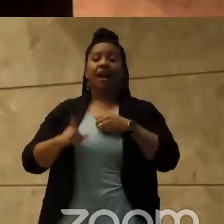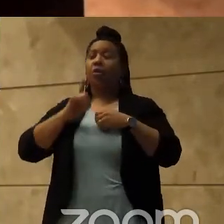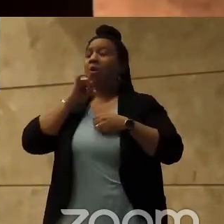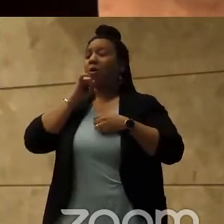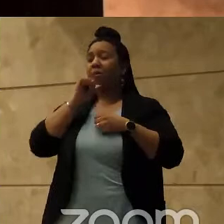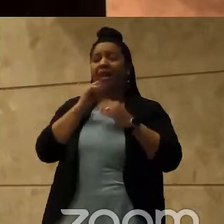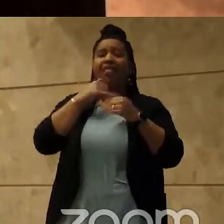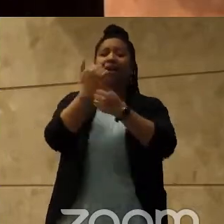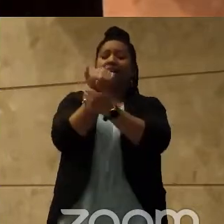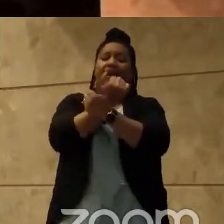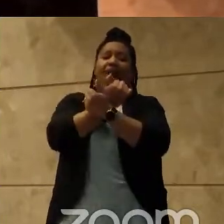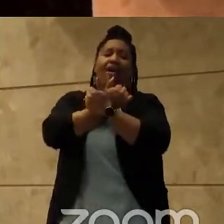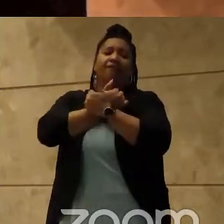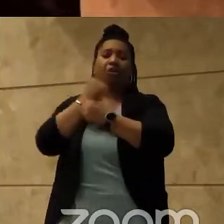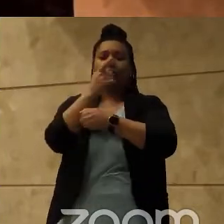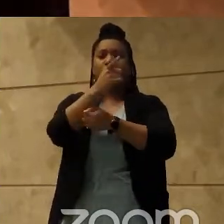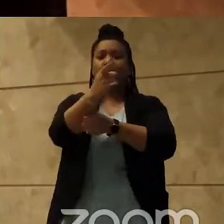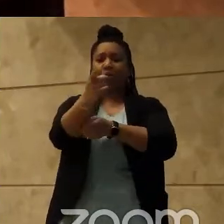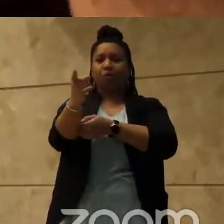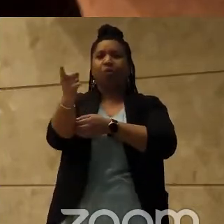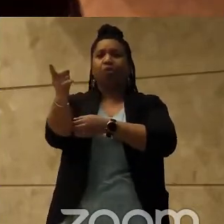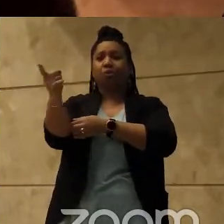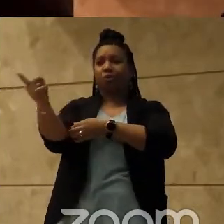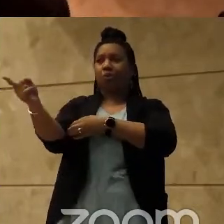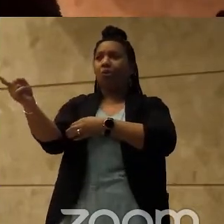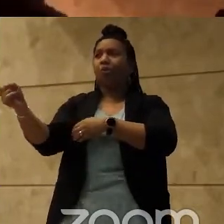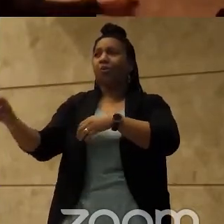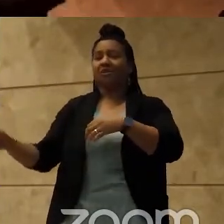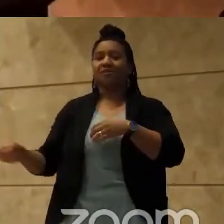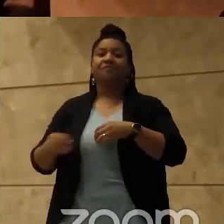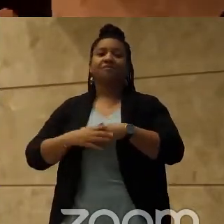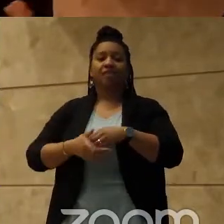I really love you. You